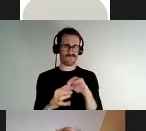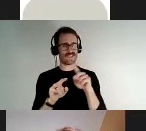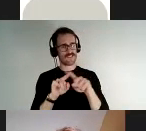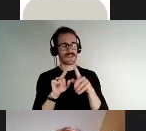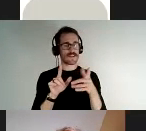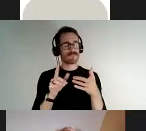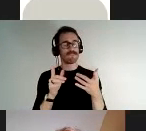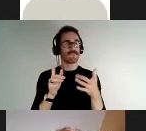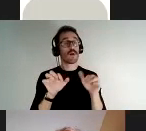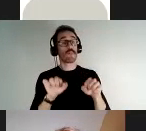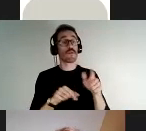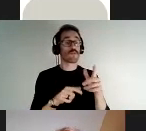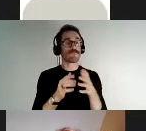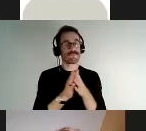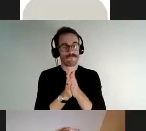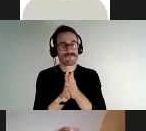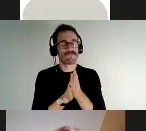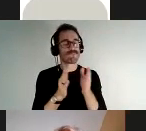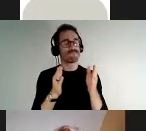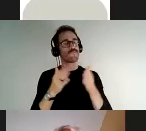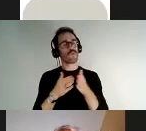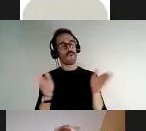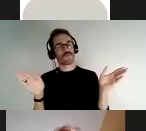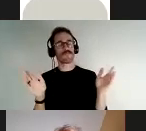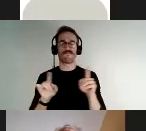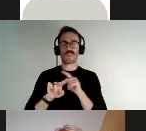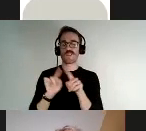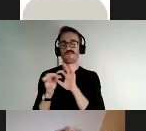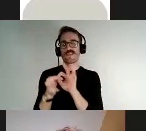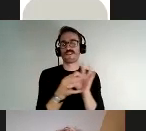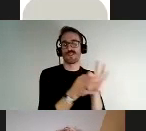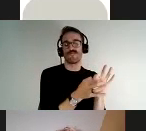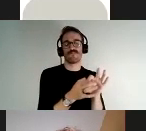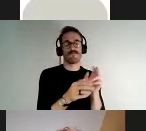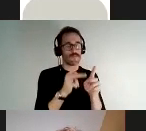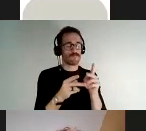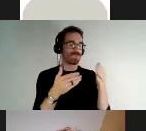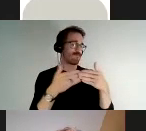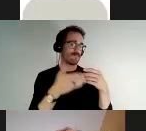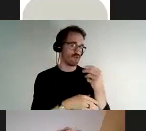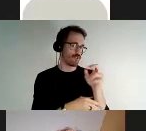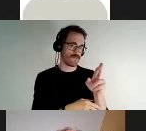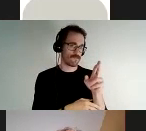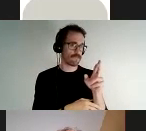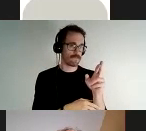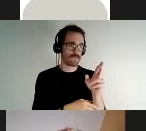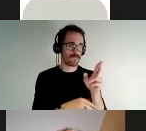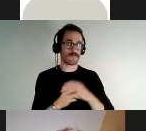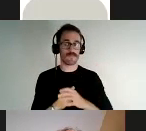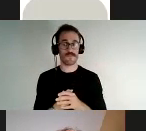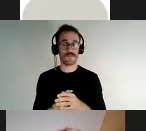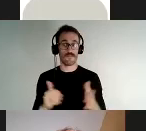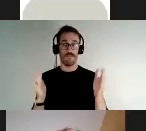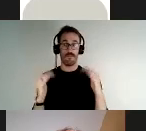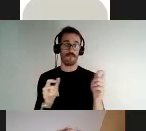desire to be open to forming relationships with people of any gender. The next one is actually a